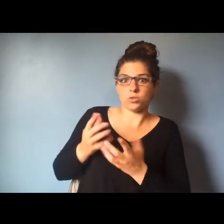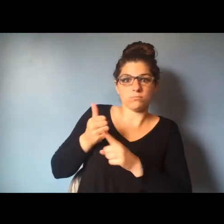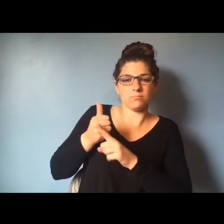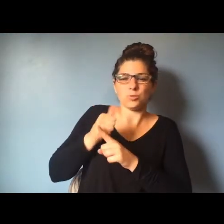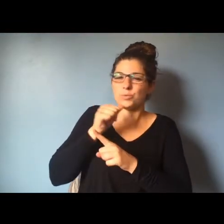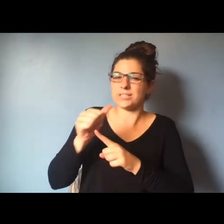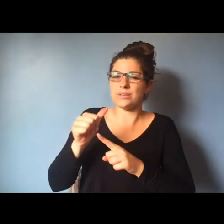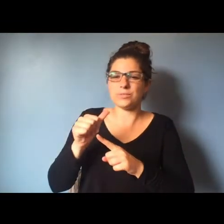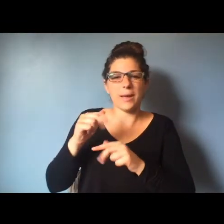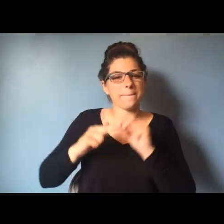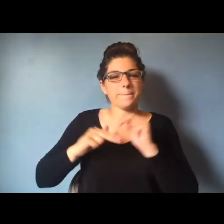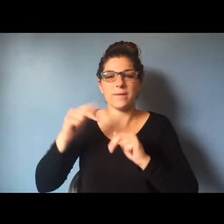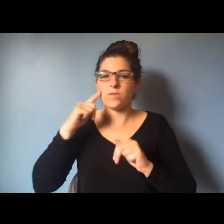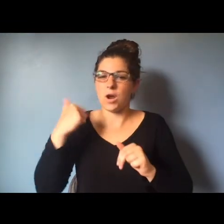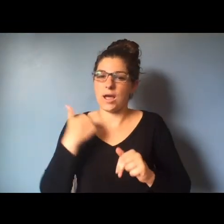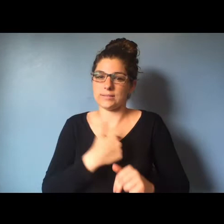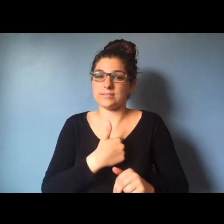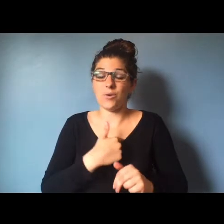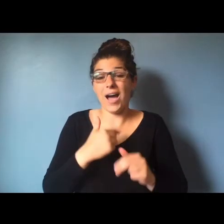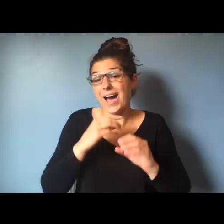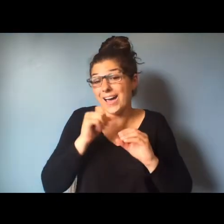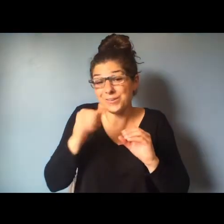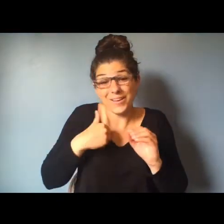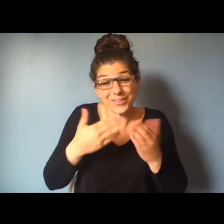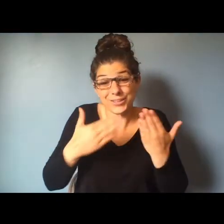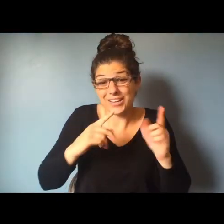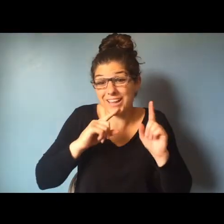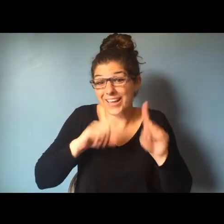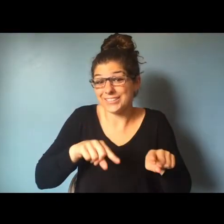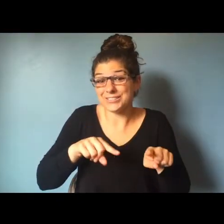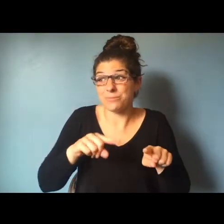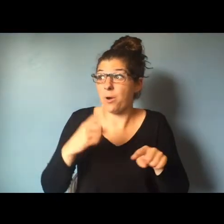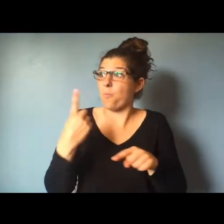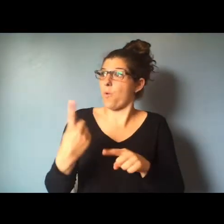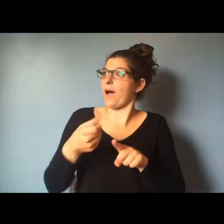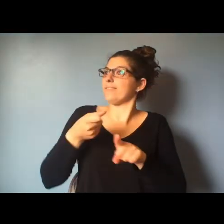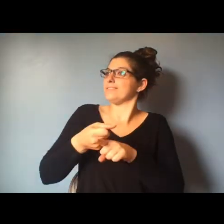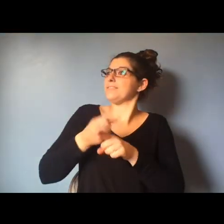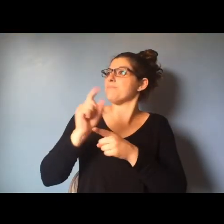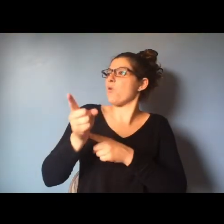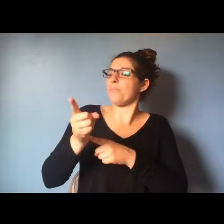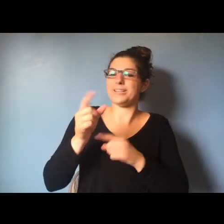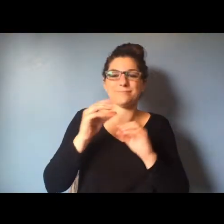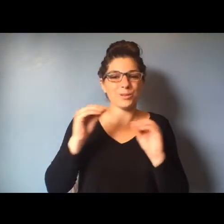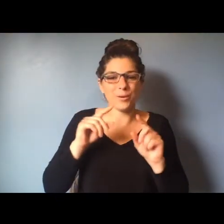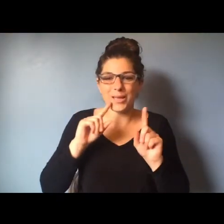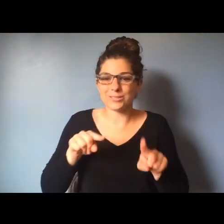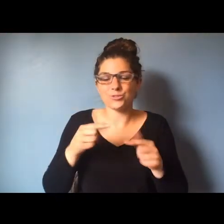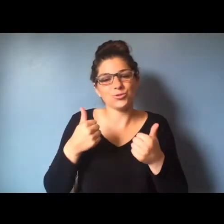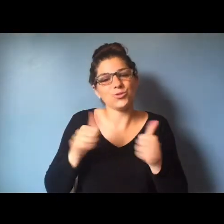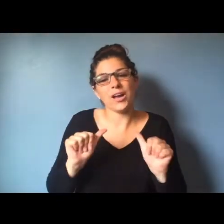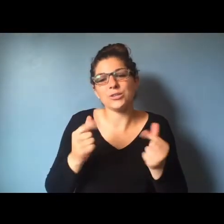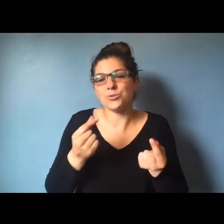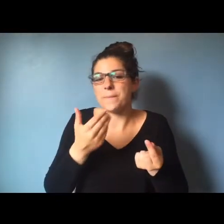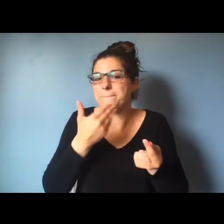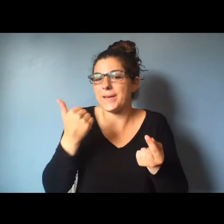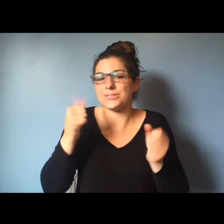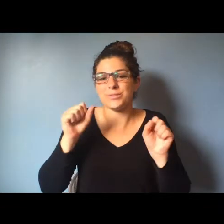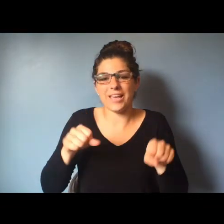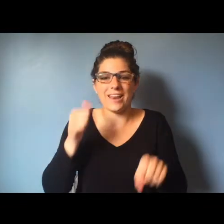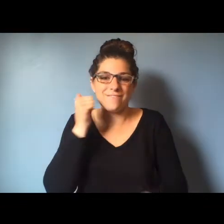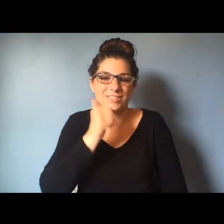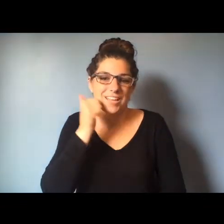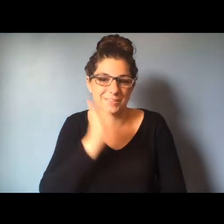for us. So I don't really have a good answer to about one single moment, but we're just trying to do the best we can each and every day.